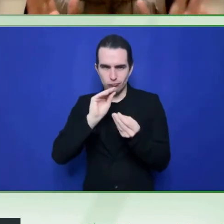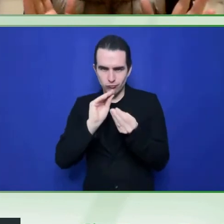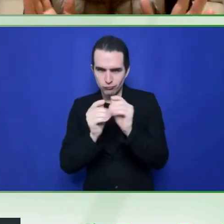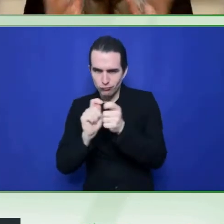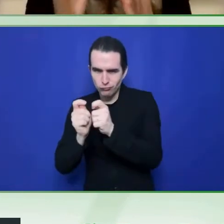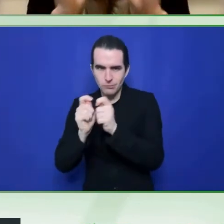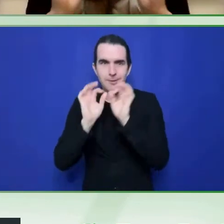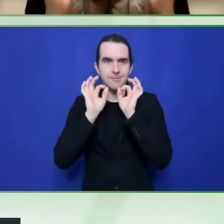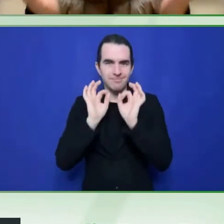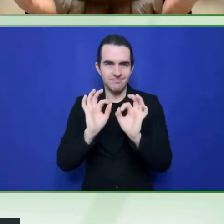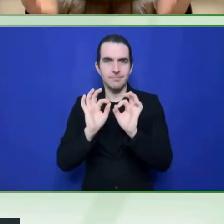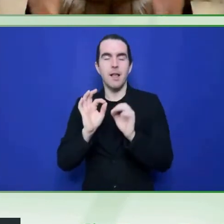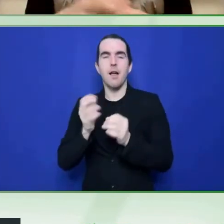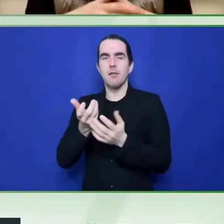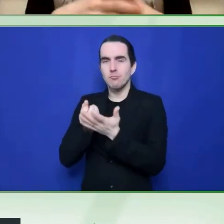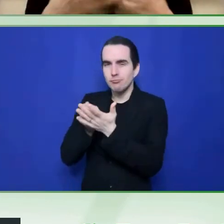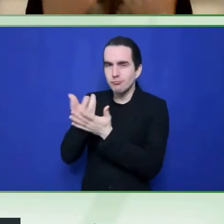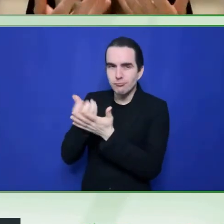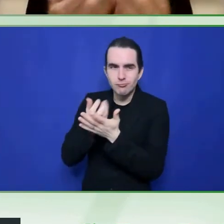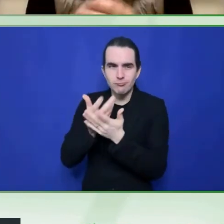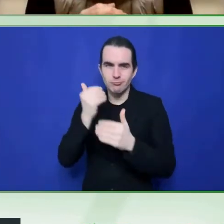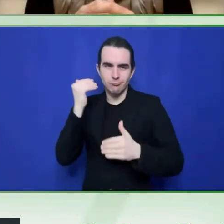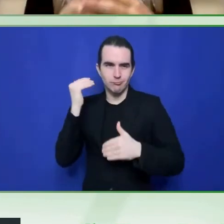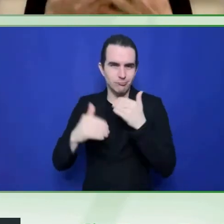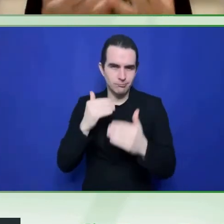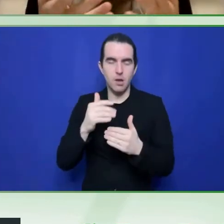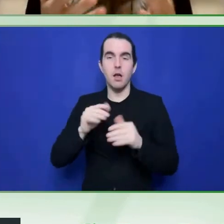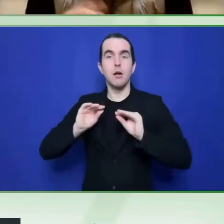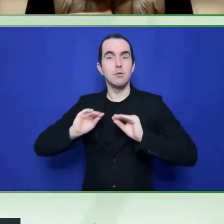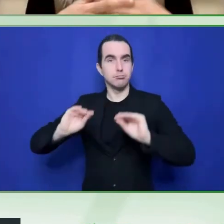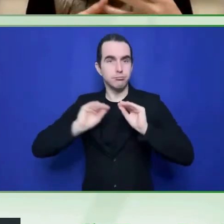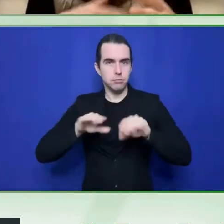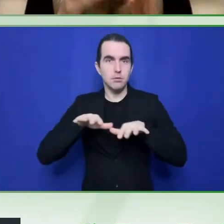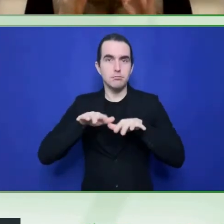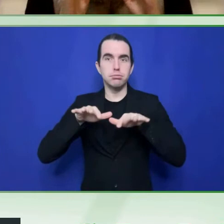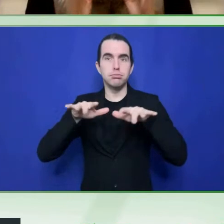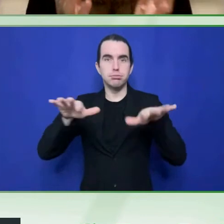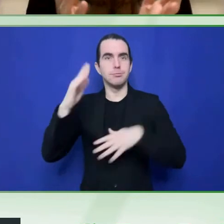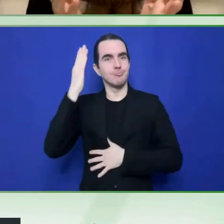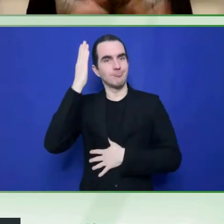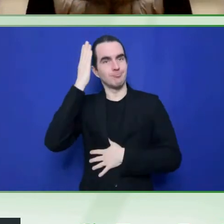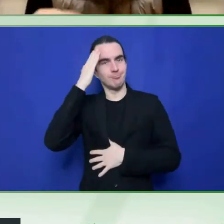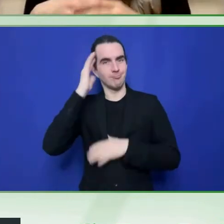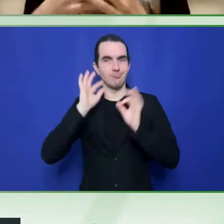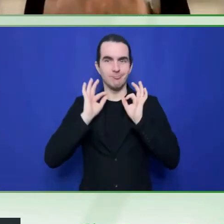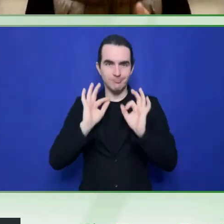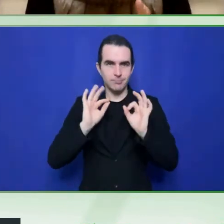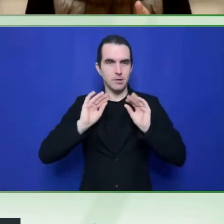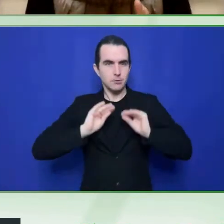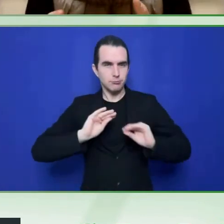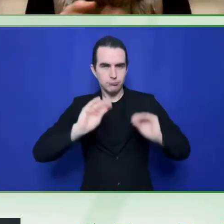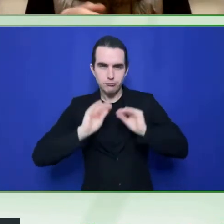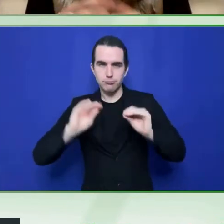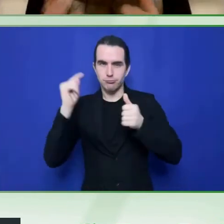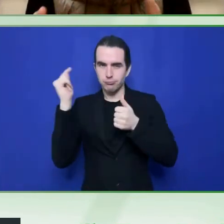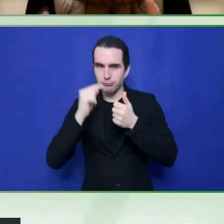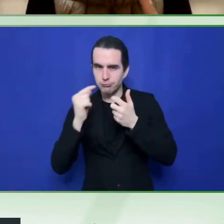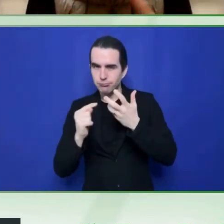are thinking about different realities or different challenges. And the first one is the shift from a shelter environment to an open